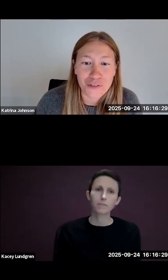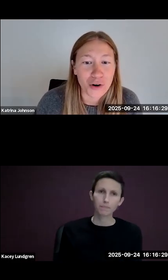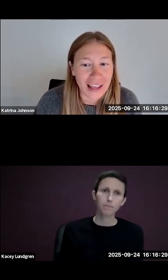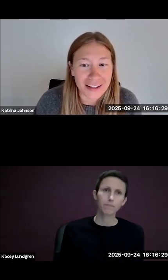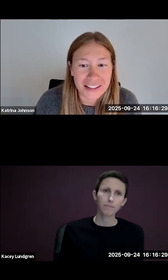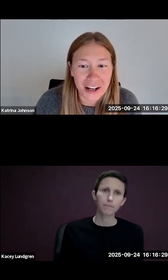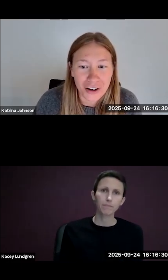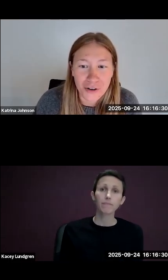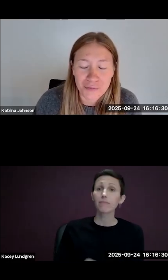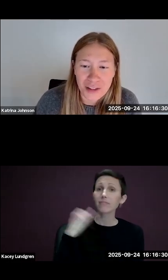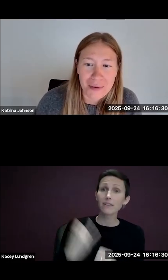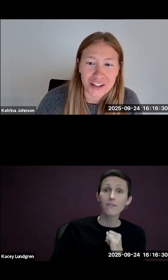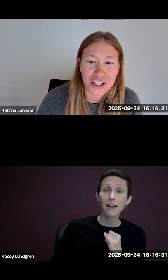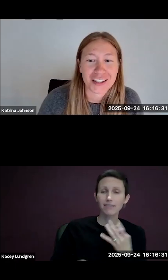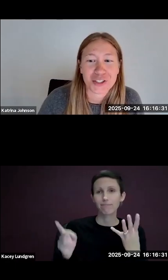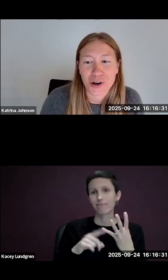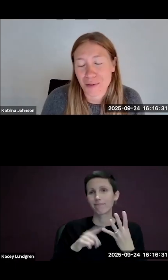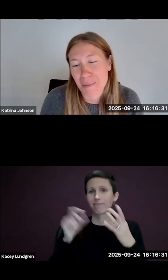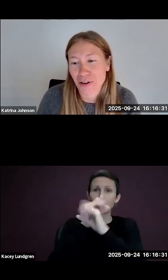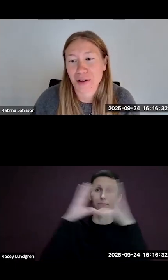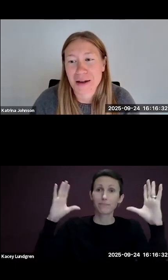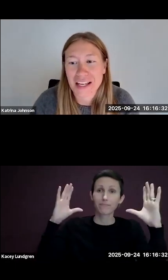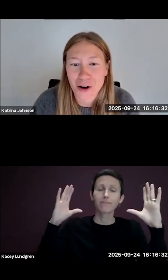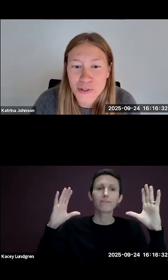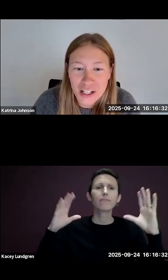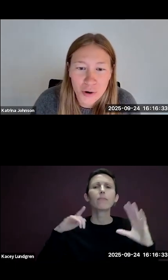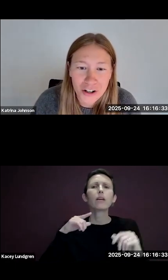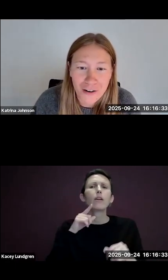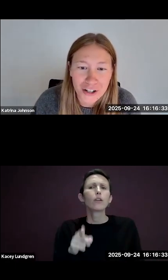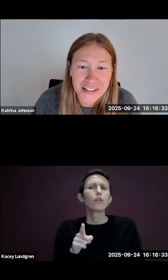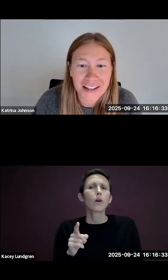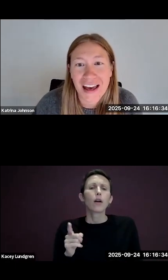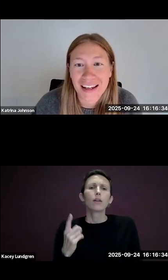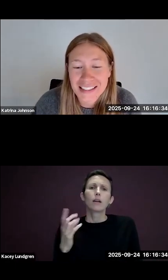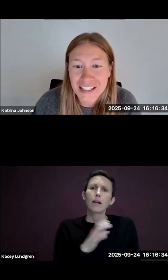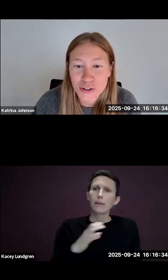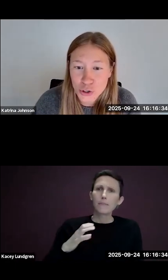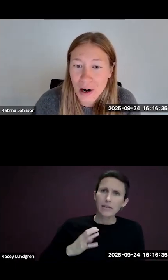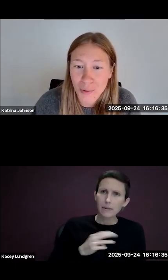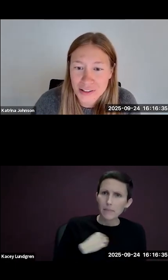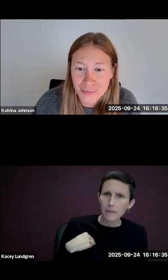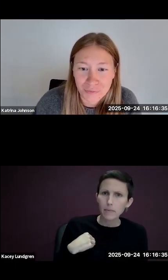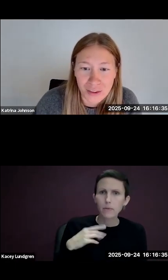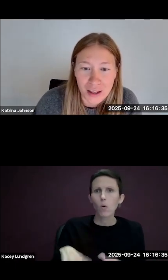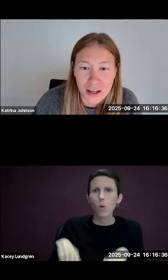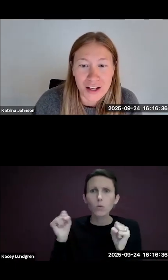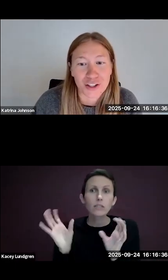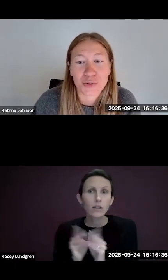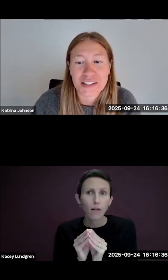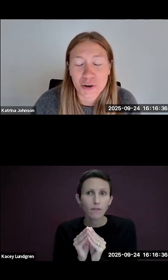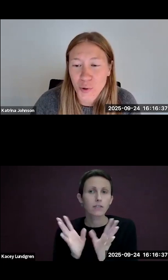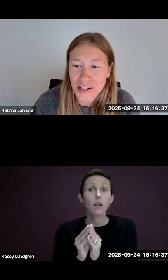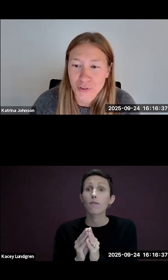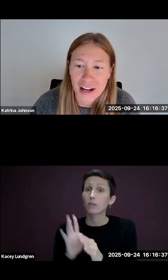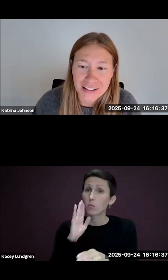Finally, for our last scenario, imagine you are a member of a committee hosting a work conference that exceeds 2 hours.